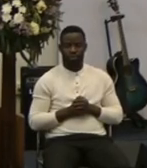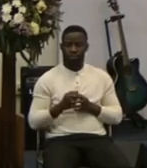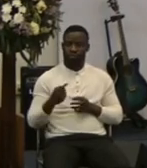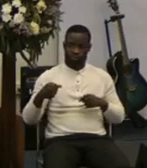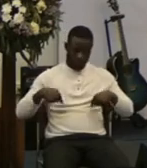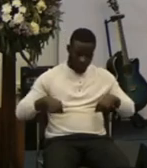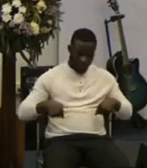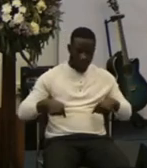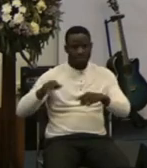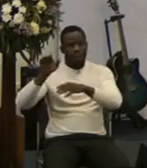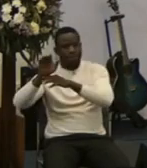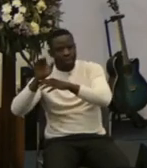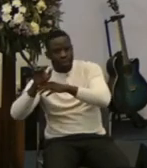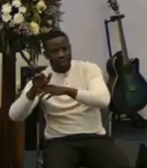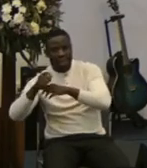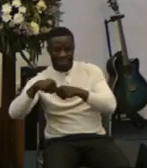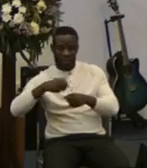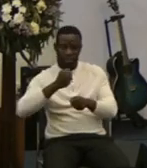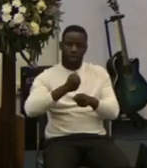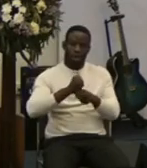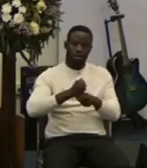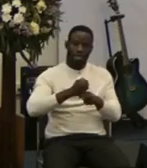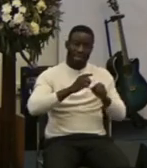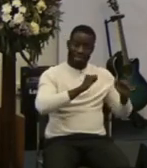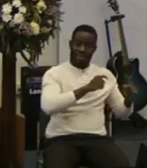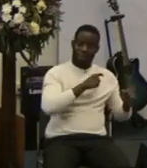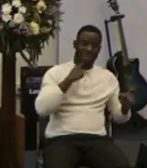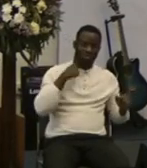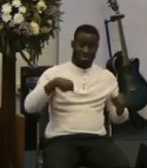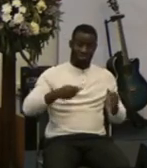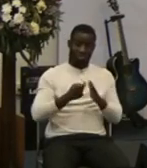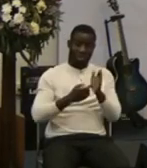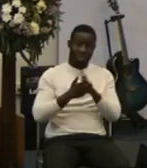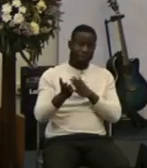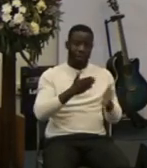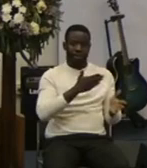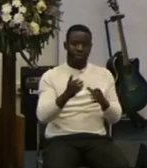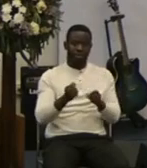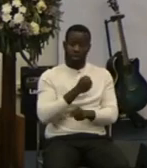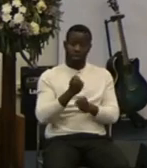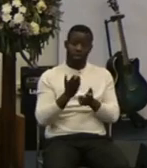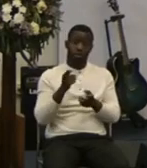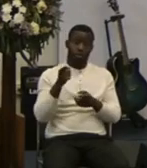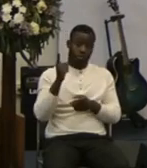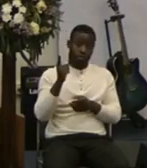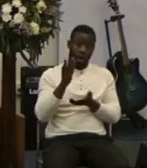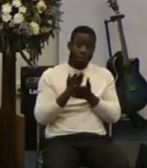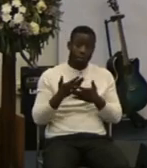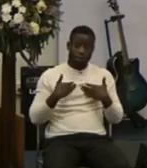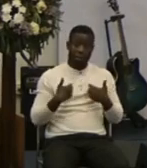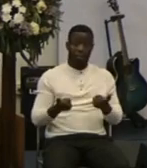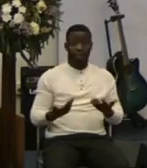elsewhere and within the context of my ministry here at Reisler Baptist Church. God does